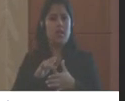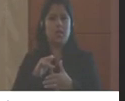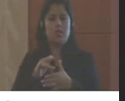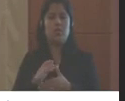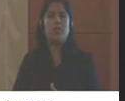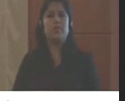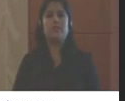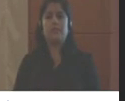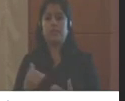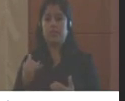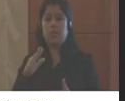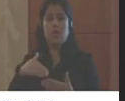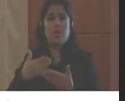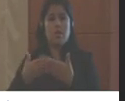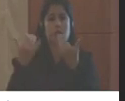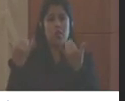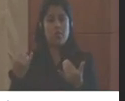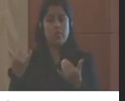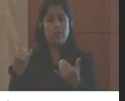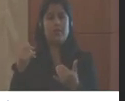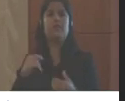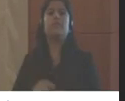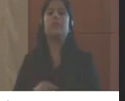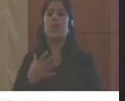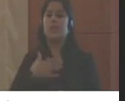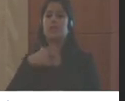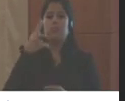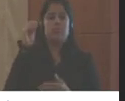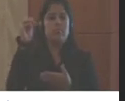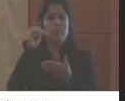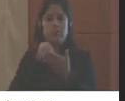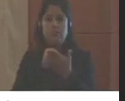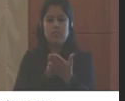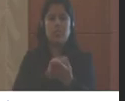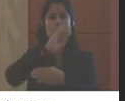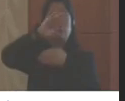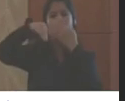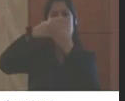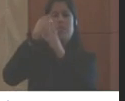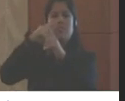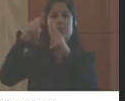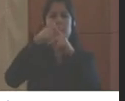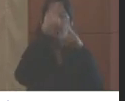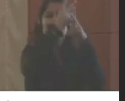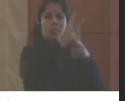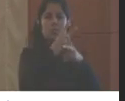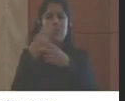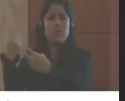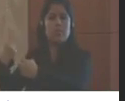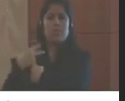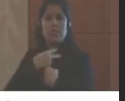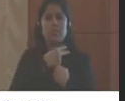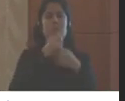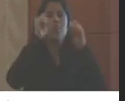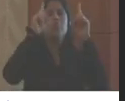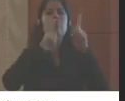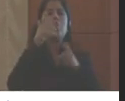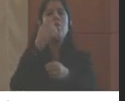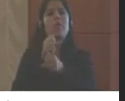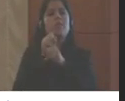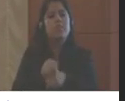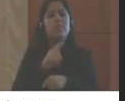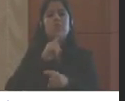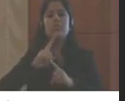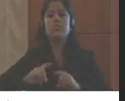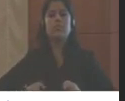updating the national map of risks. Currently, this map doesn't register all possible